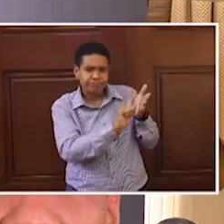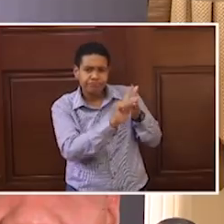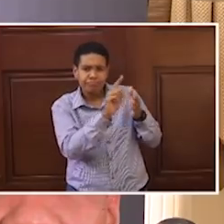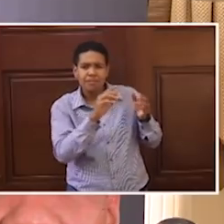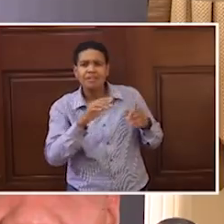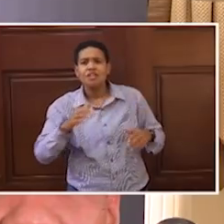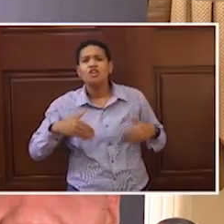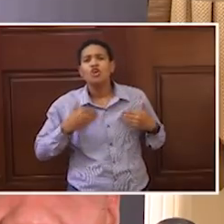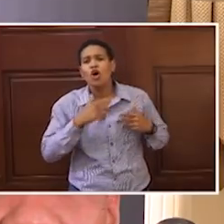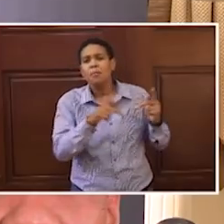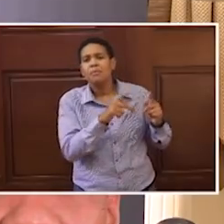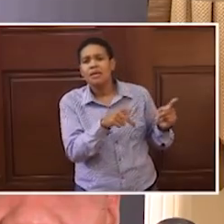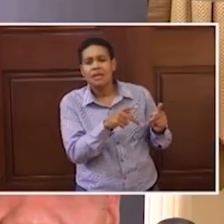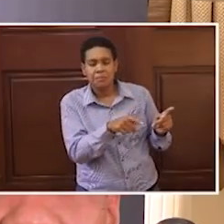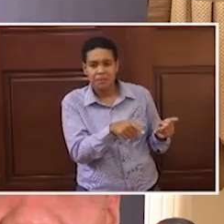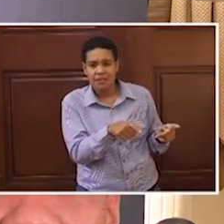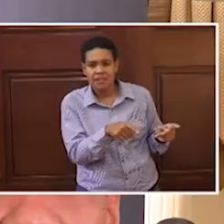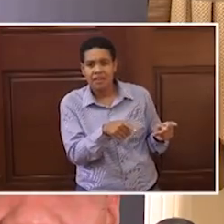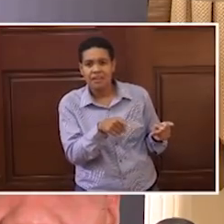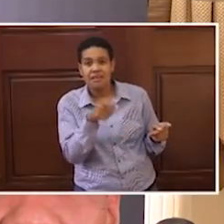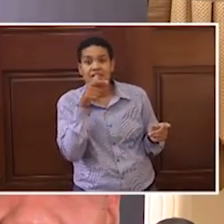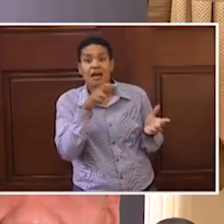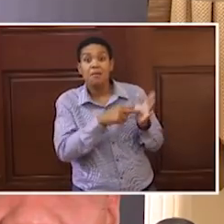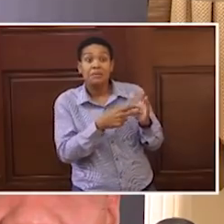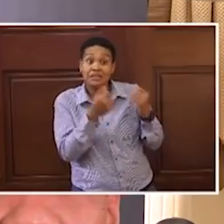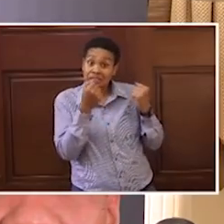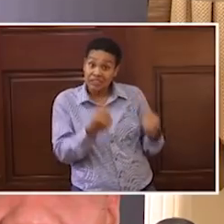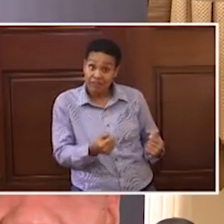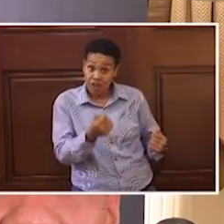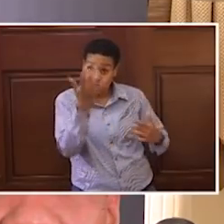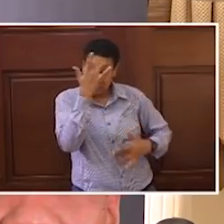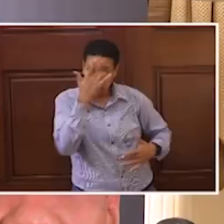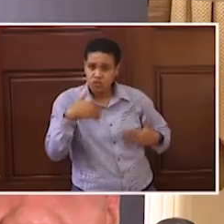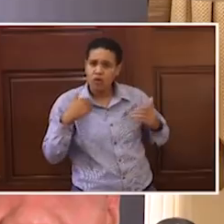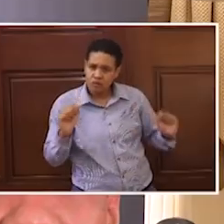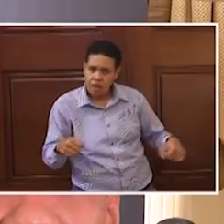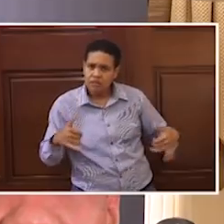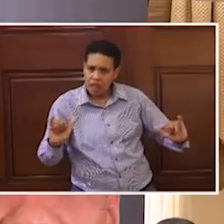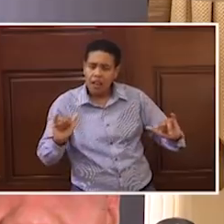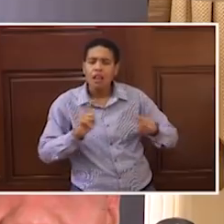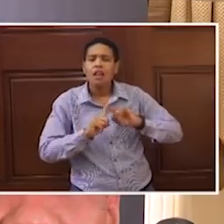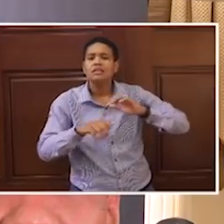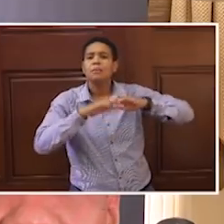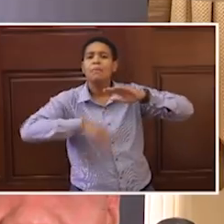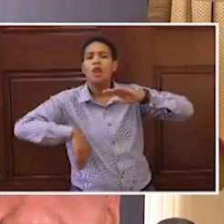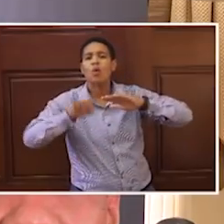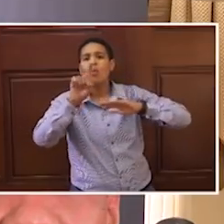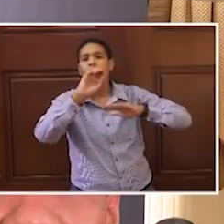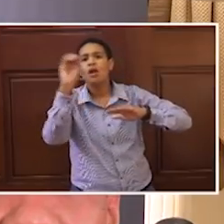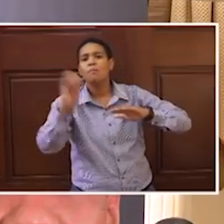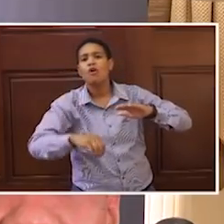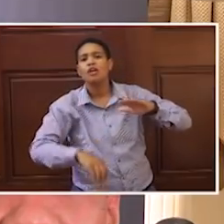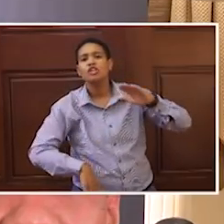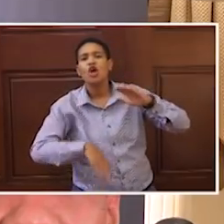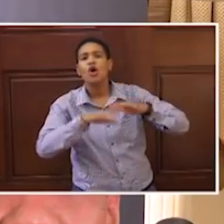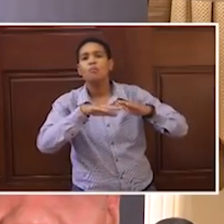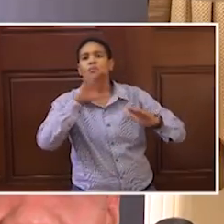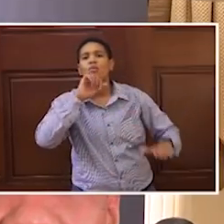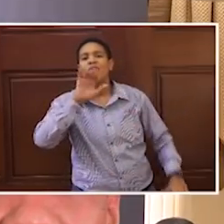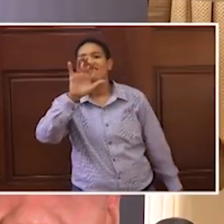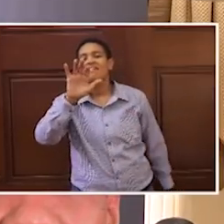for younger people, which does not minimize severity of illness, is below 1% right up to age